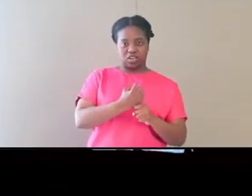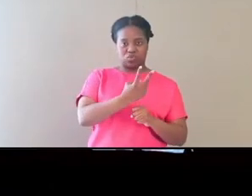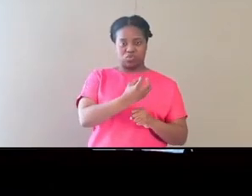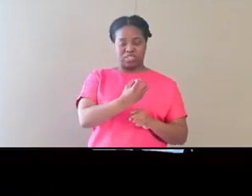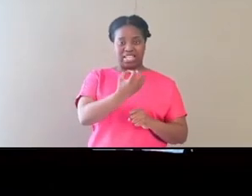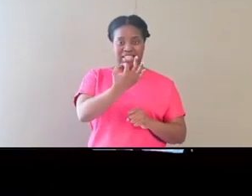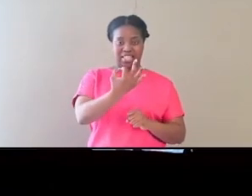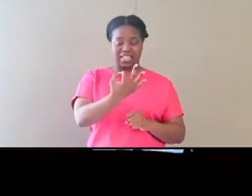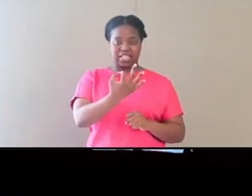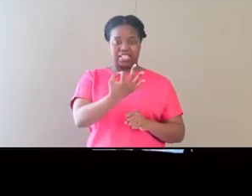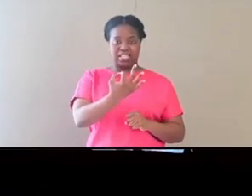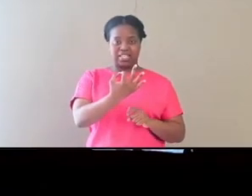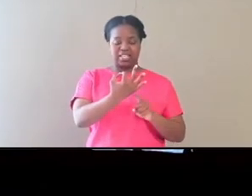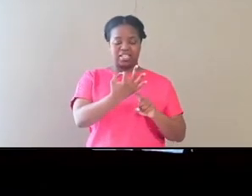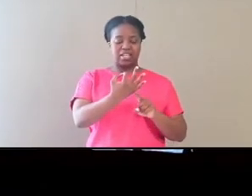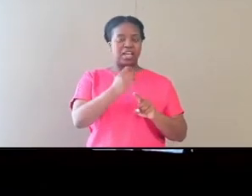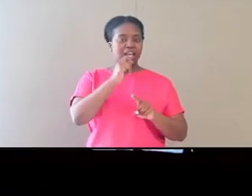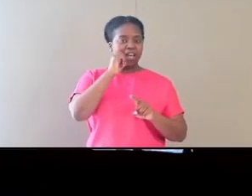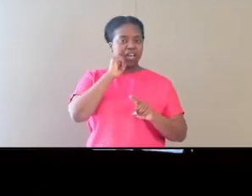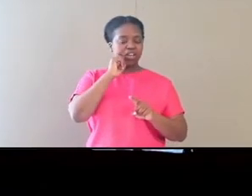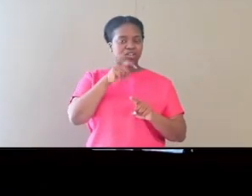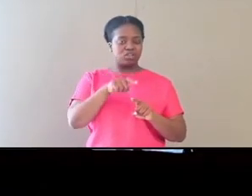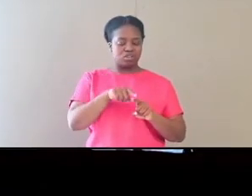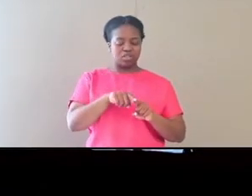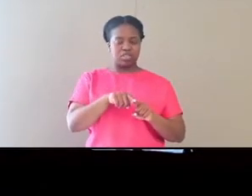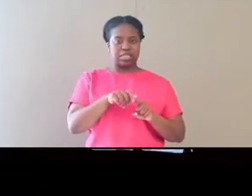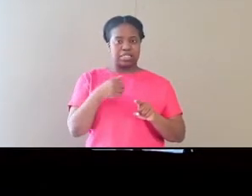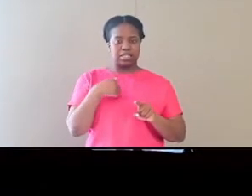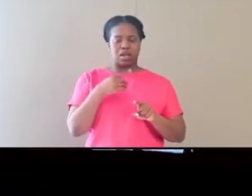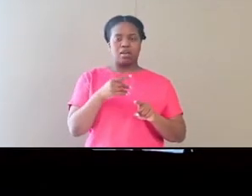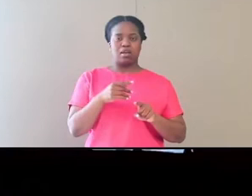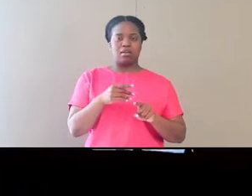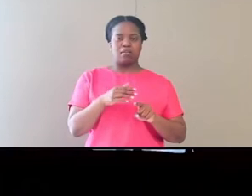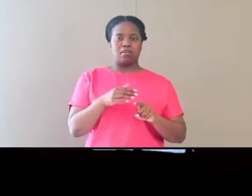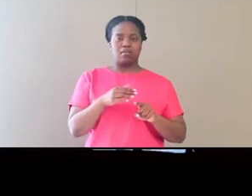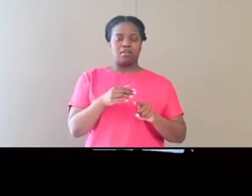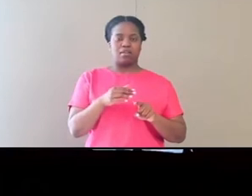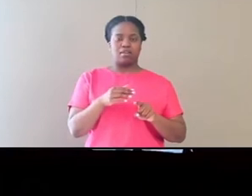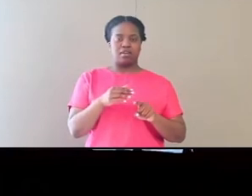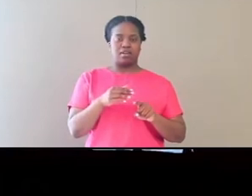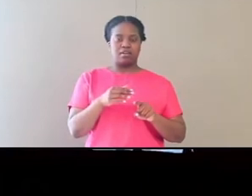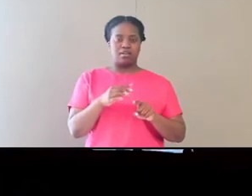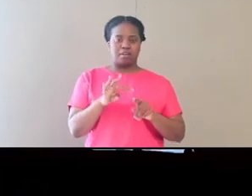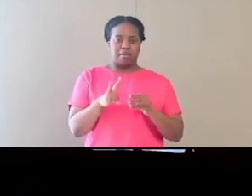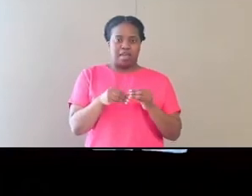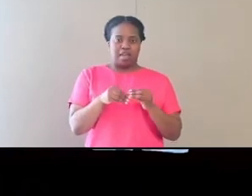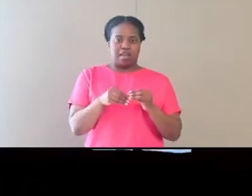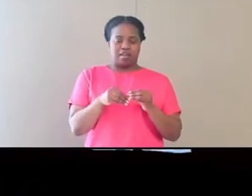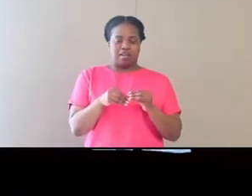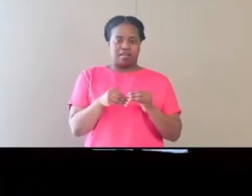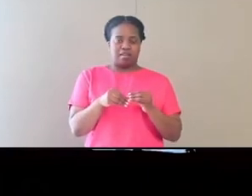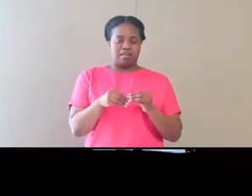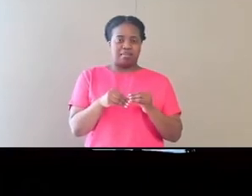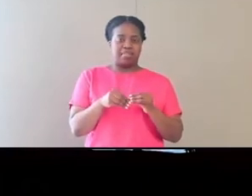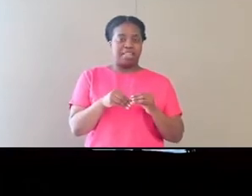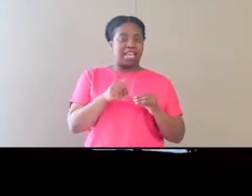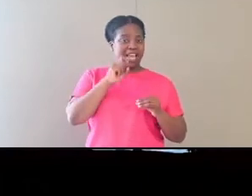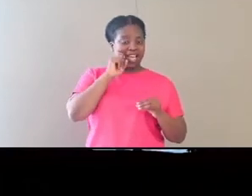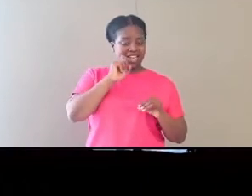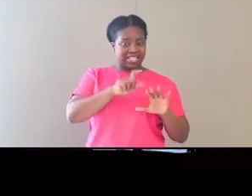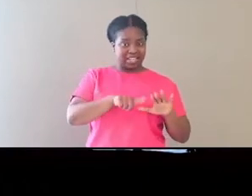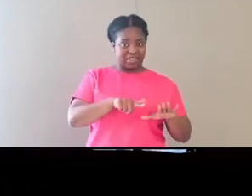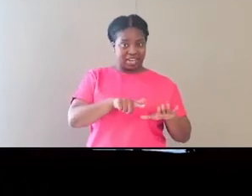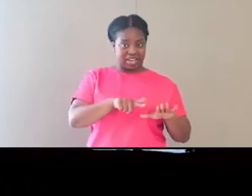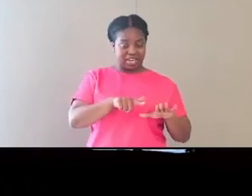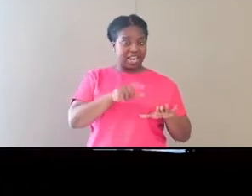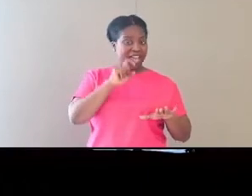when the age extension started. So when the decision was made to start extending from age 7 to 18,